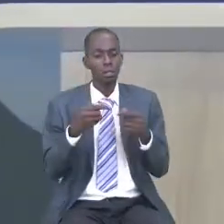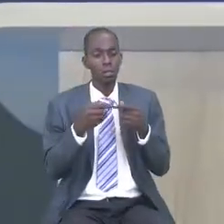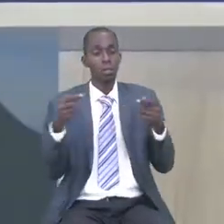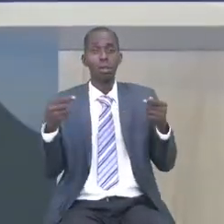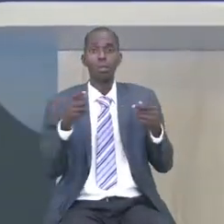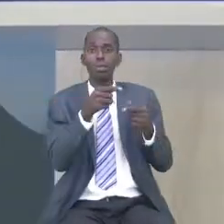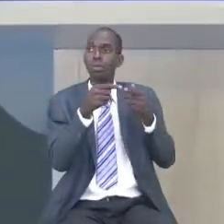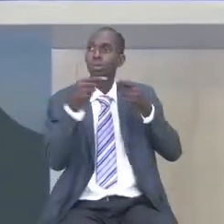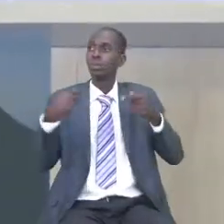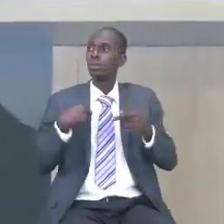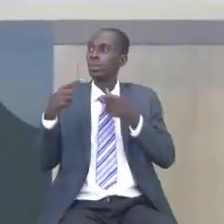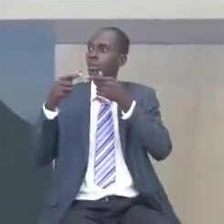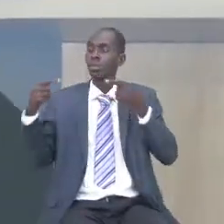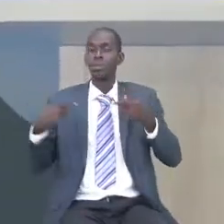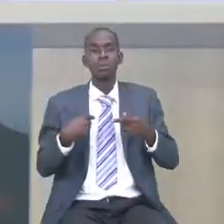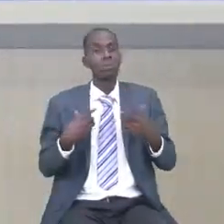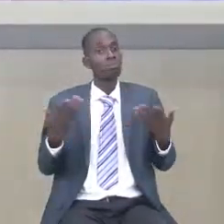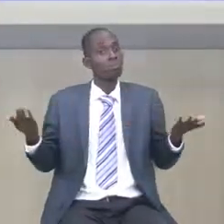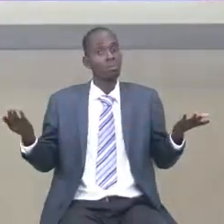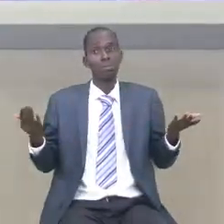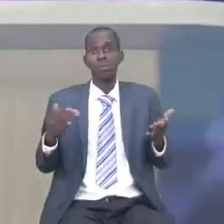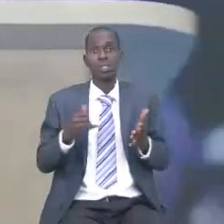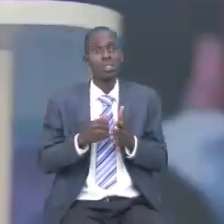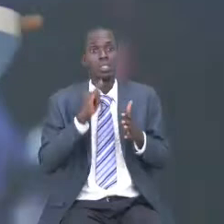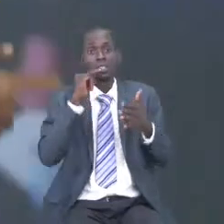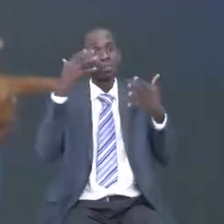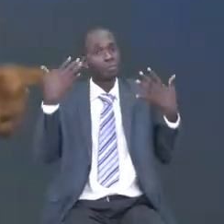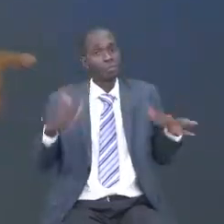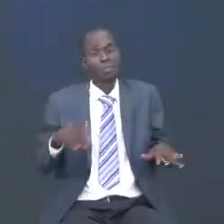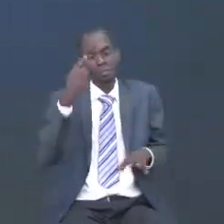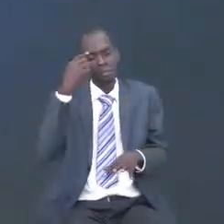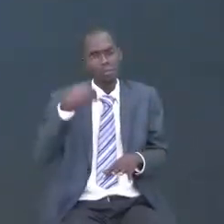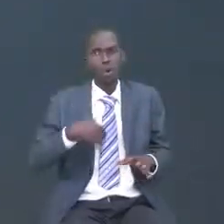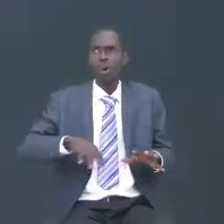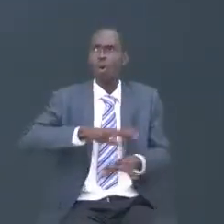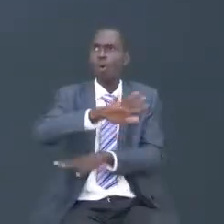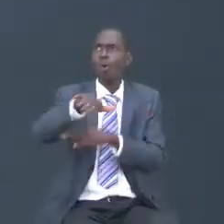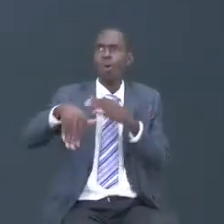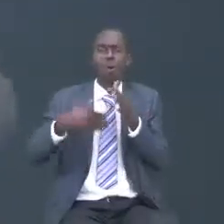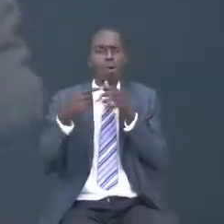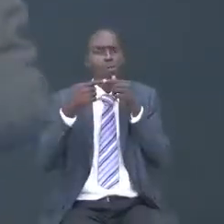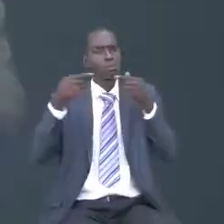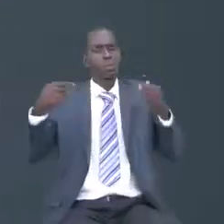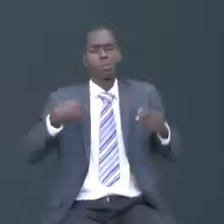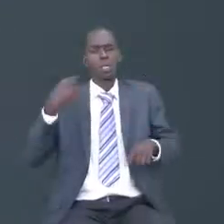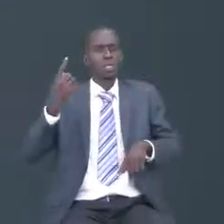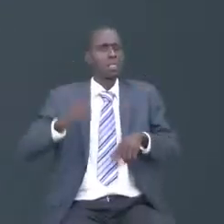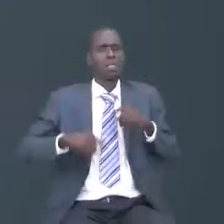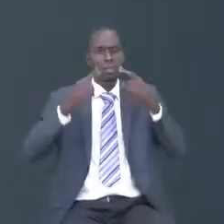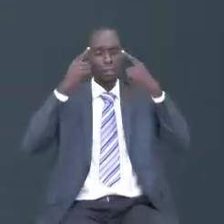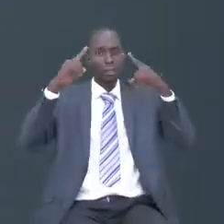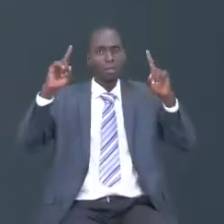it's all, there's nothing I can do. If you're going to make progress, and I know I'm